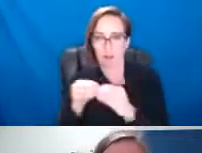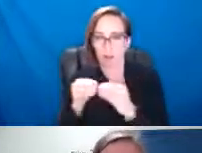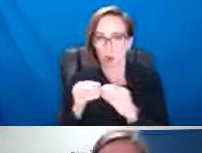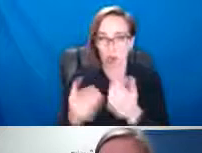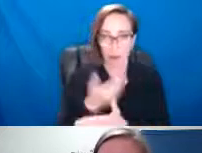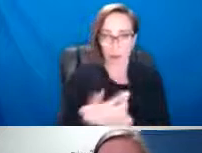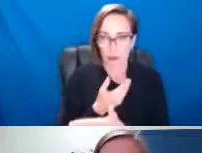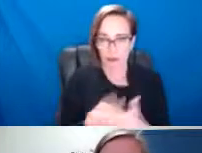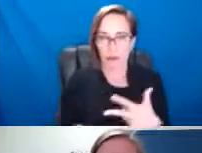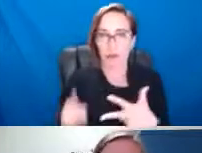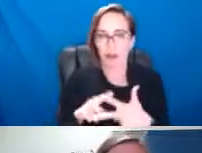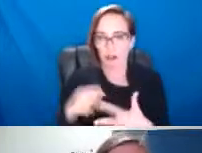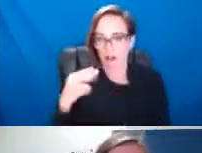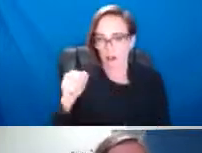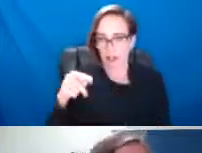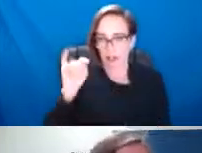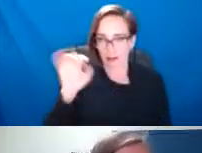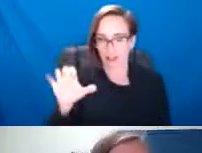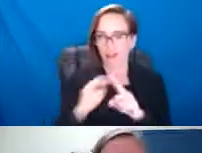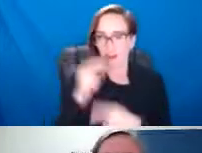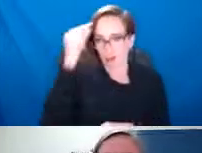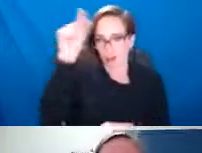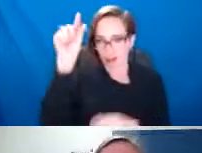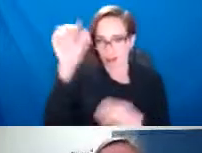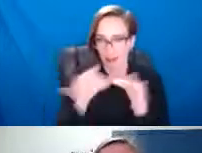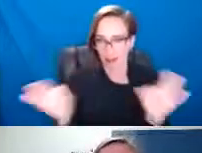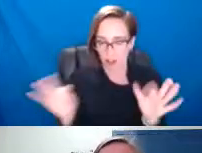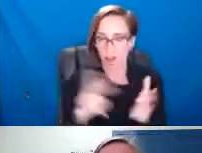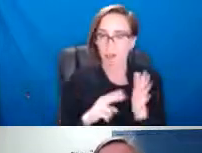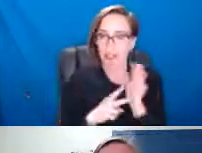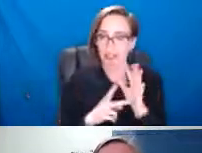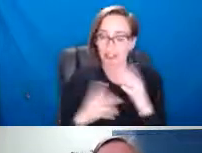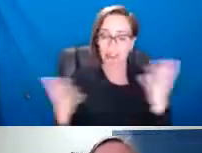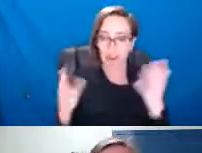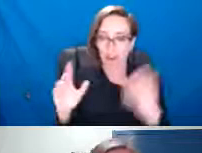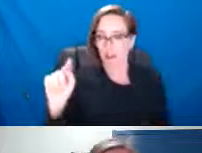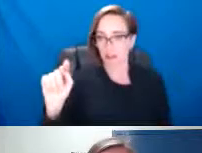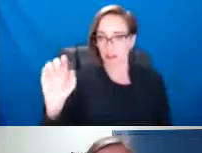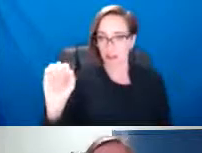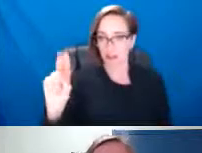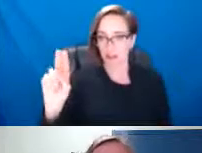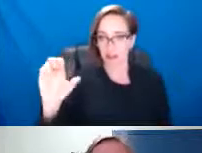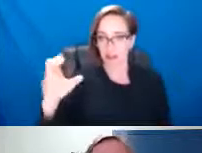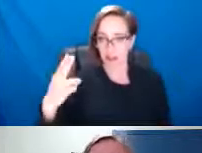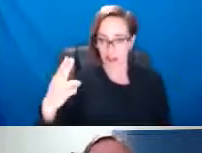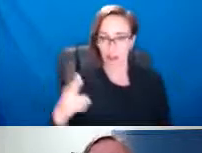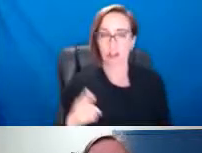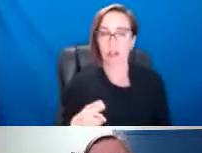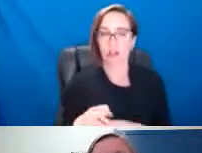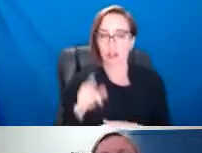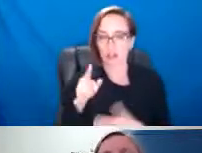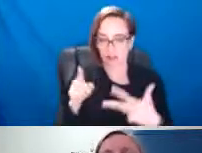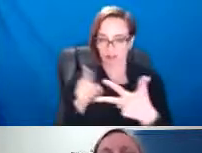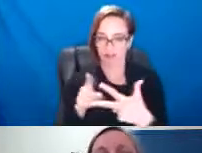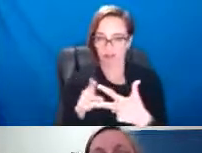start off, haptic in Greek means touch. And haptic communication allows